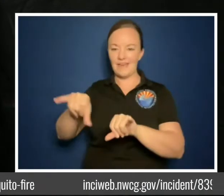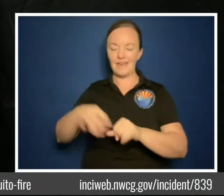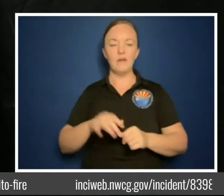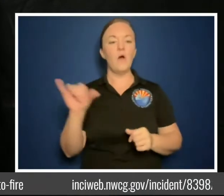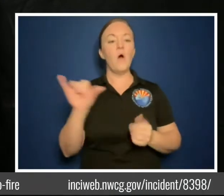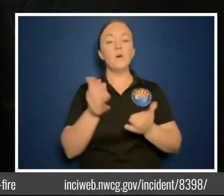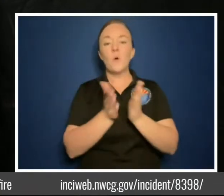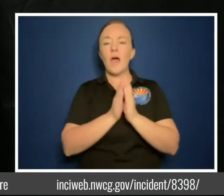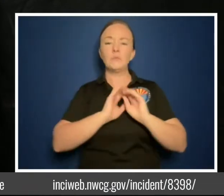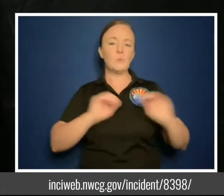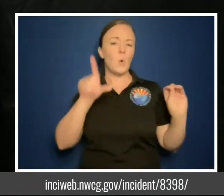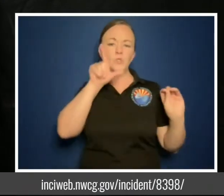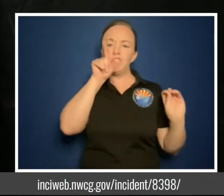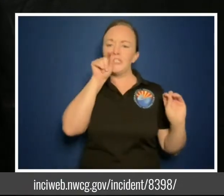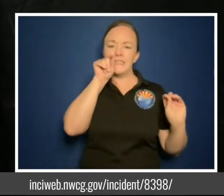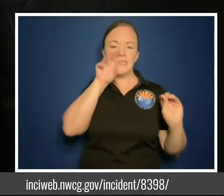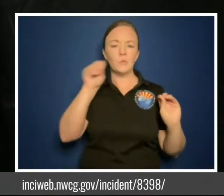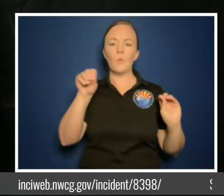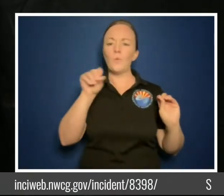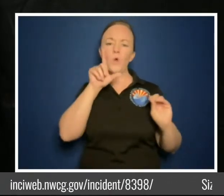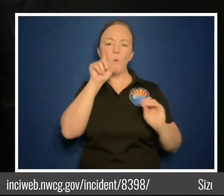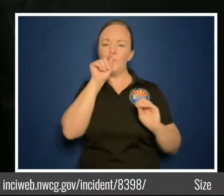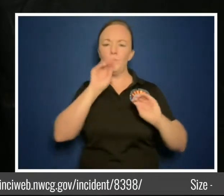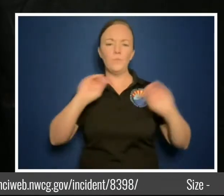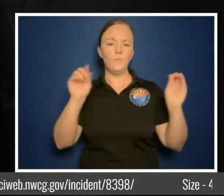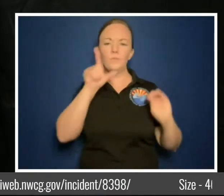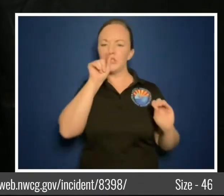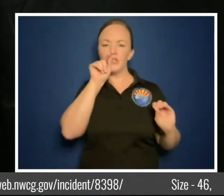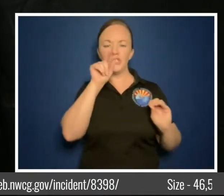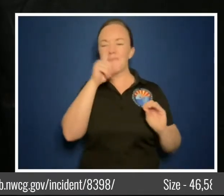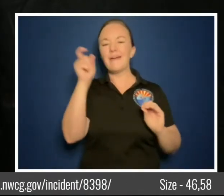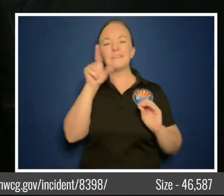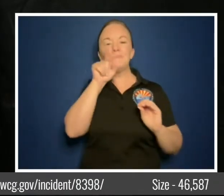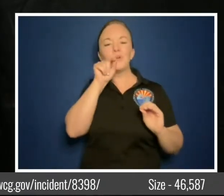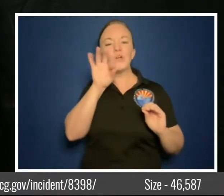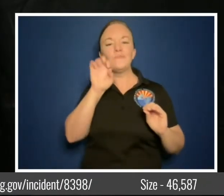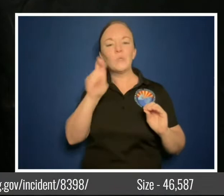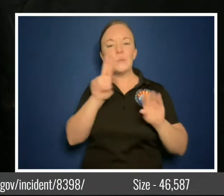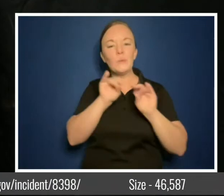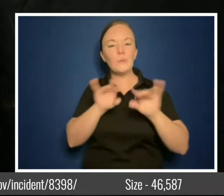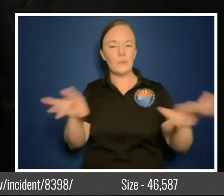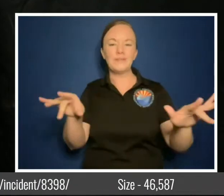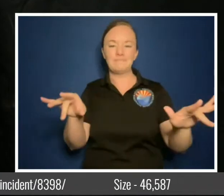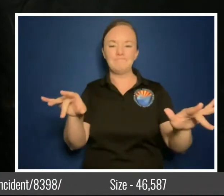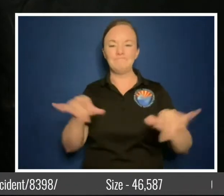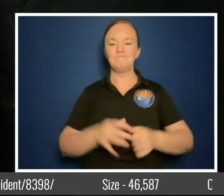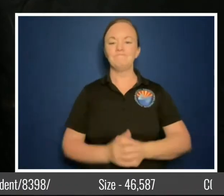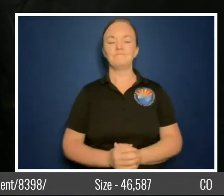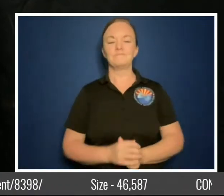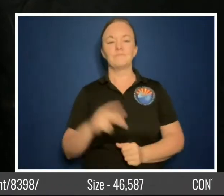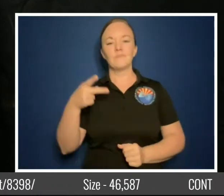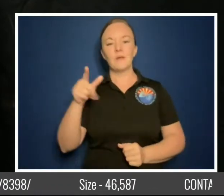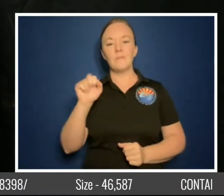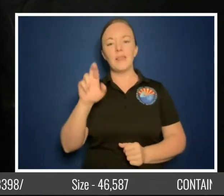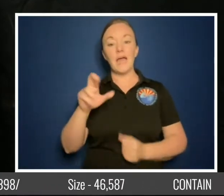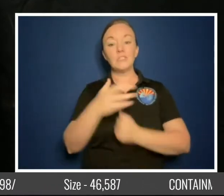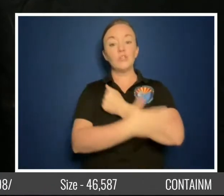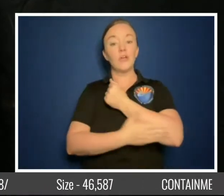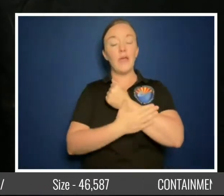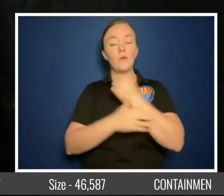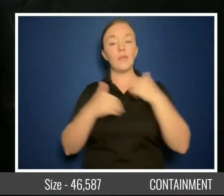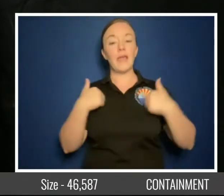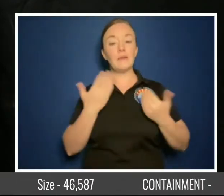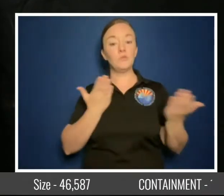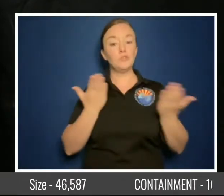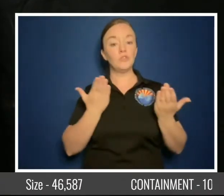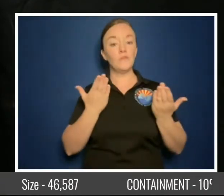poultry due to current conditions with avian flu. The Placer County Animal Services Center in the Auburn and the Placer County